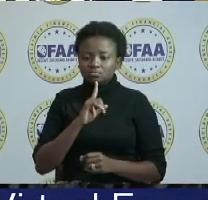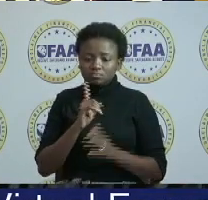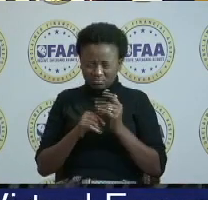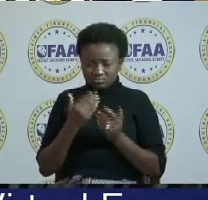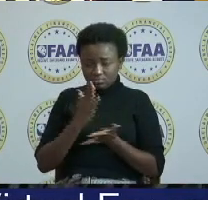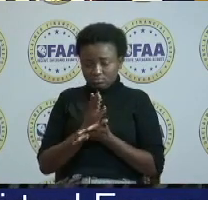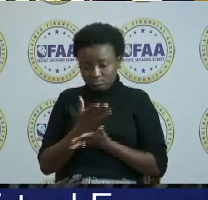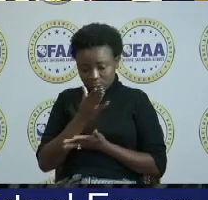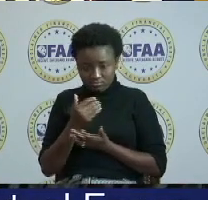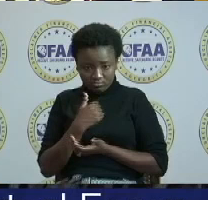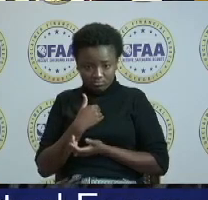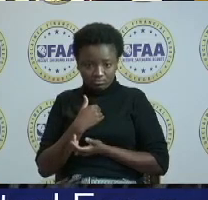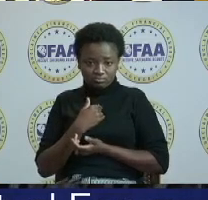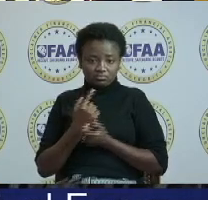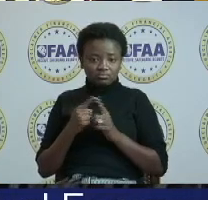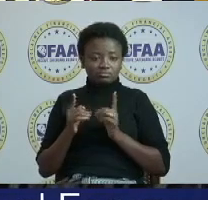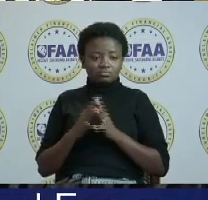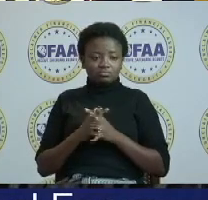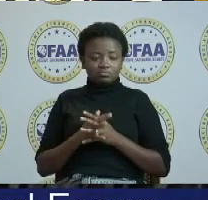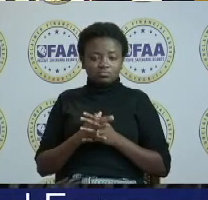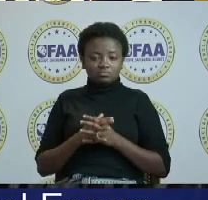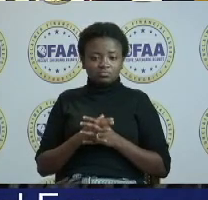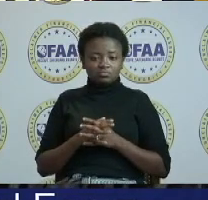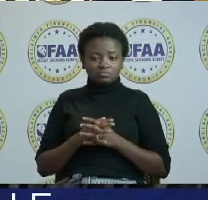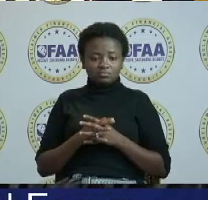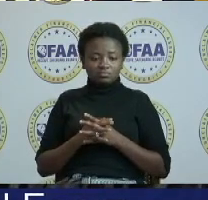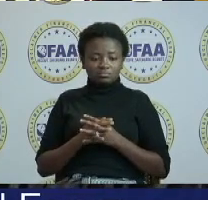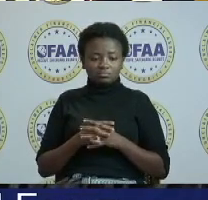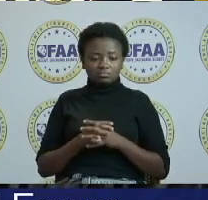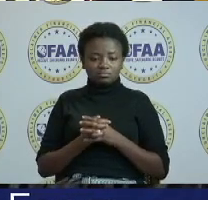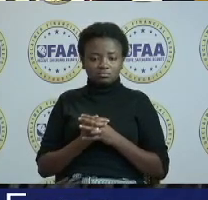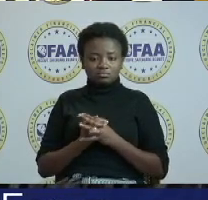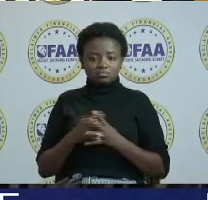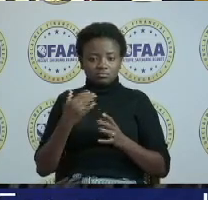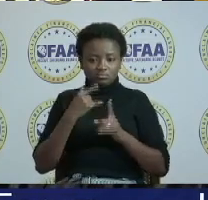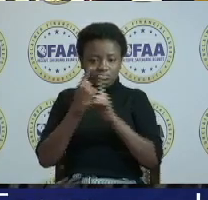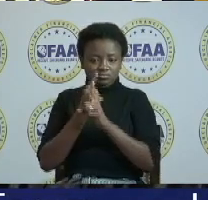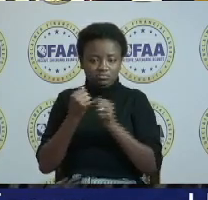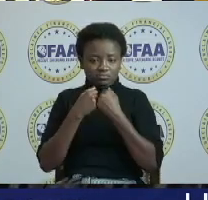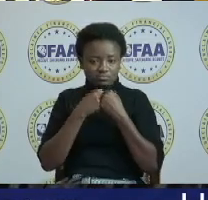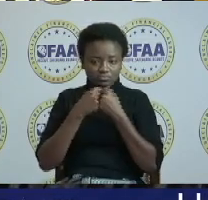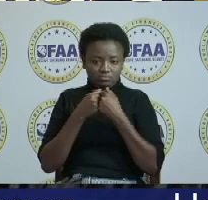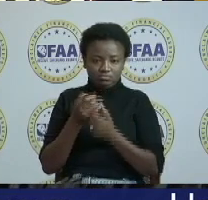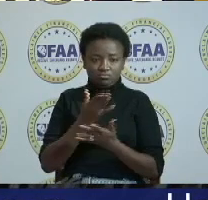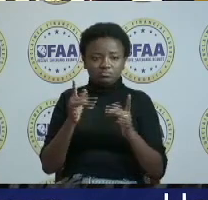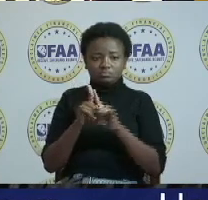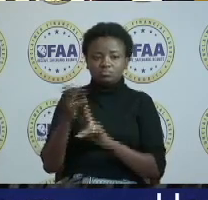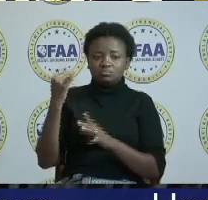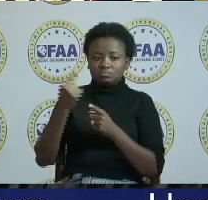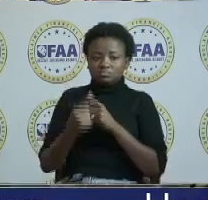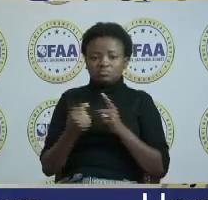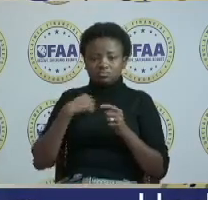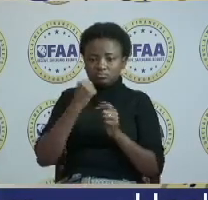portal next, and yes, rightfully mentioned the three. And last year, we have partnered